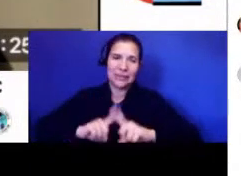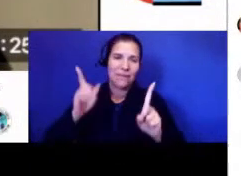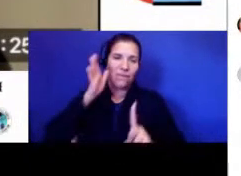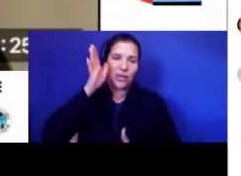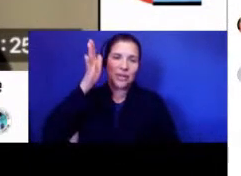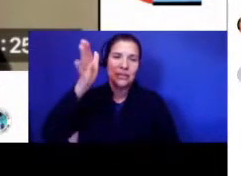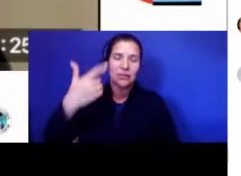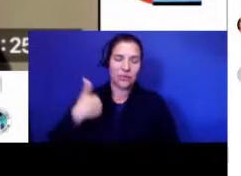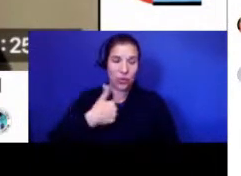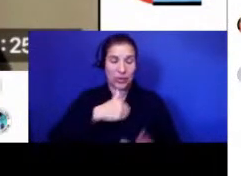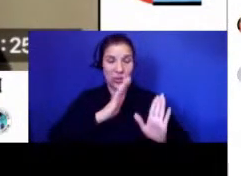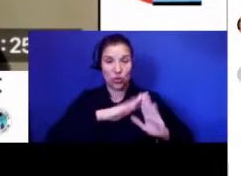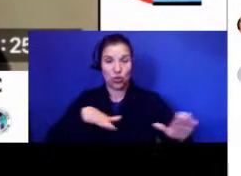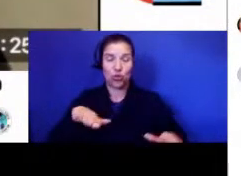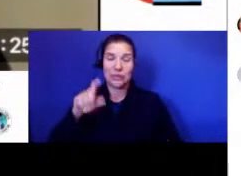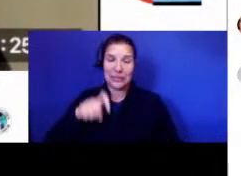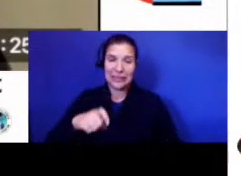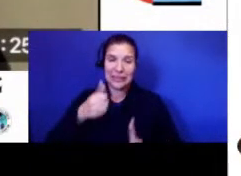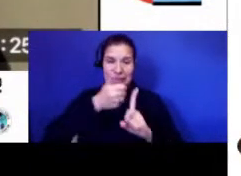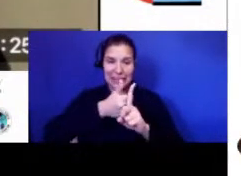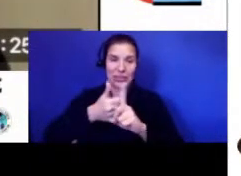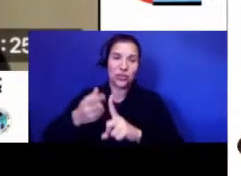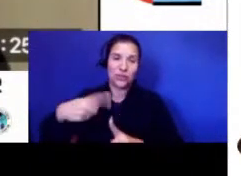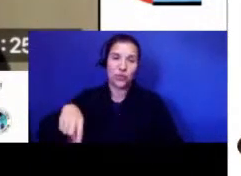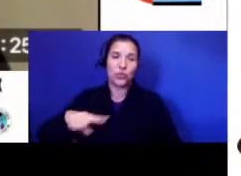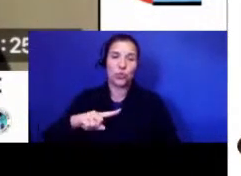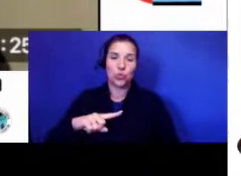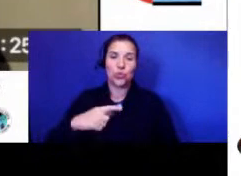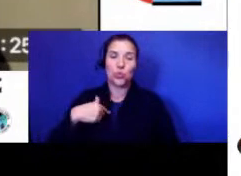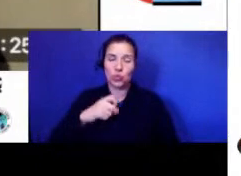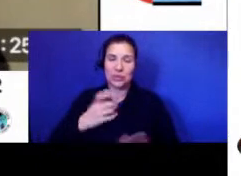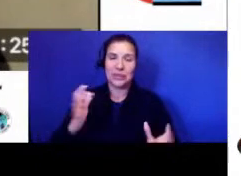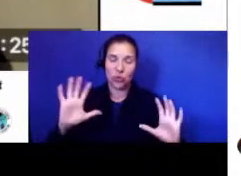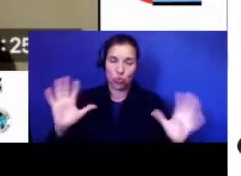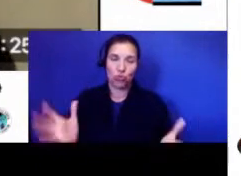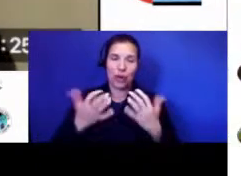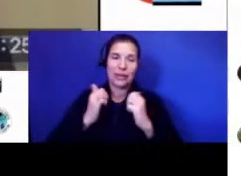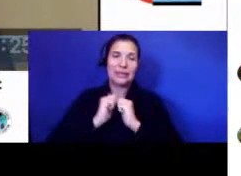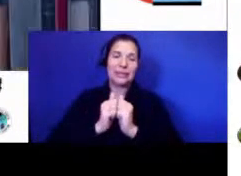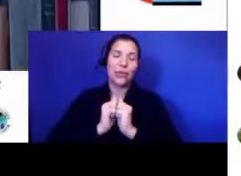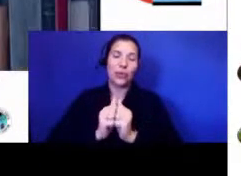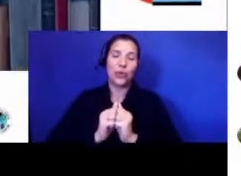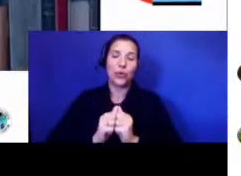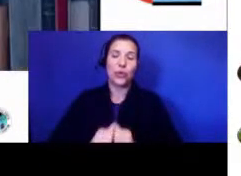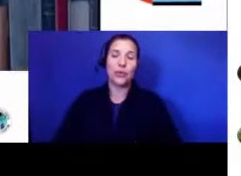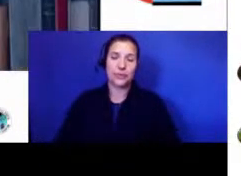Our children need each of you, and we can rise together.